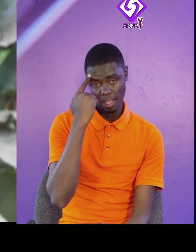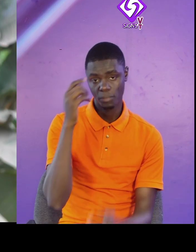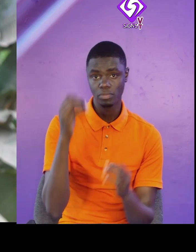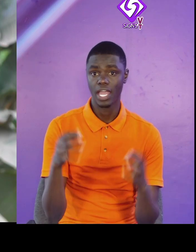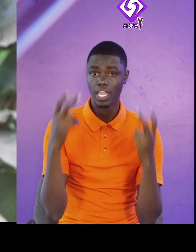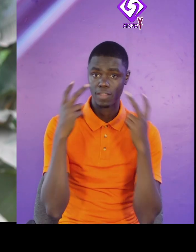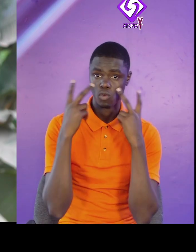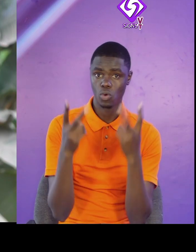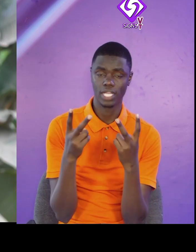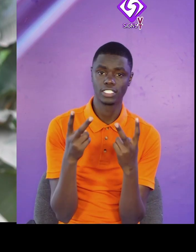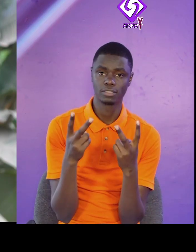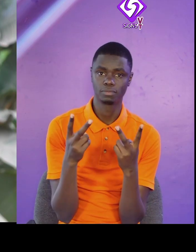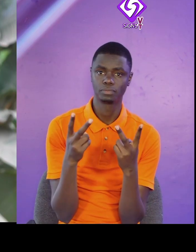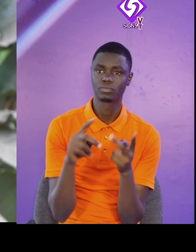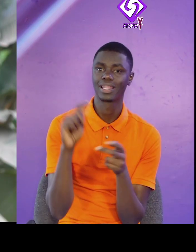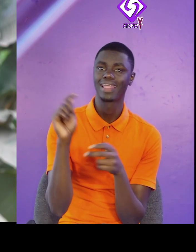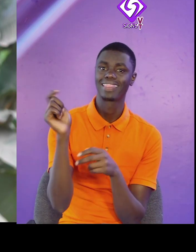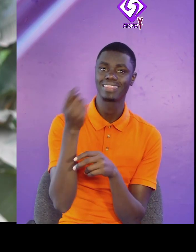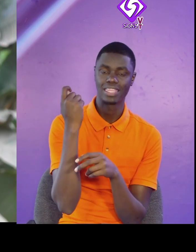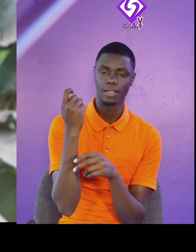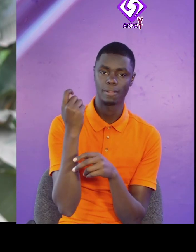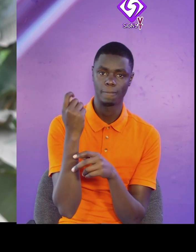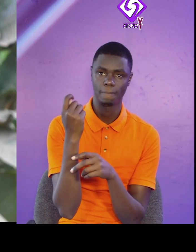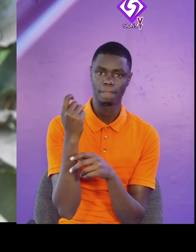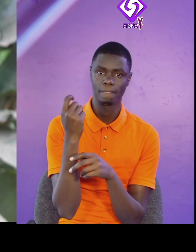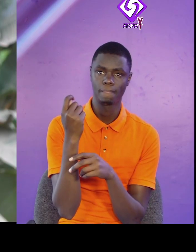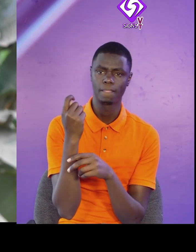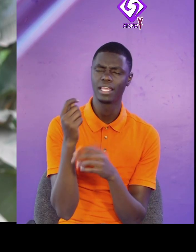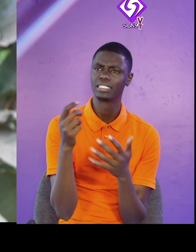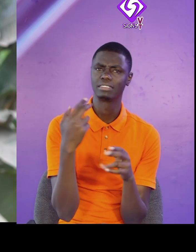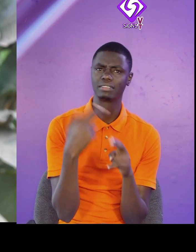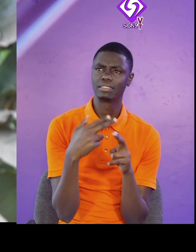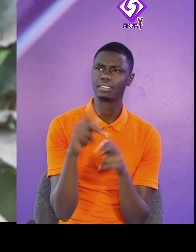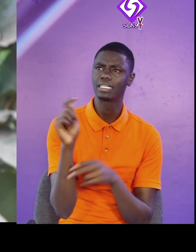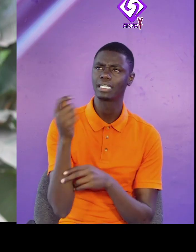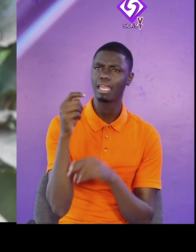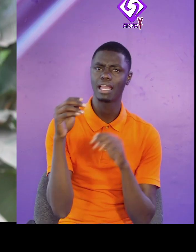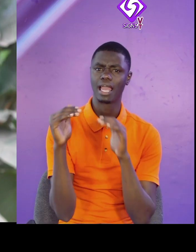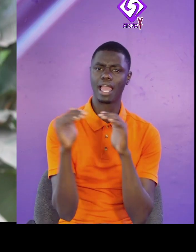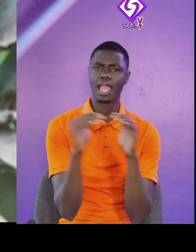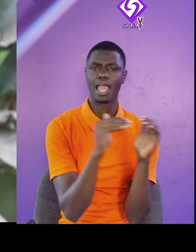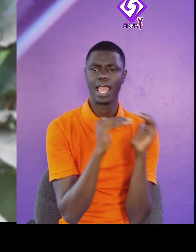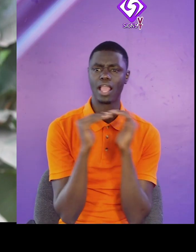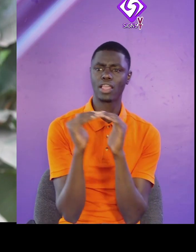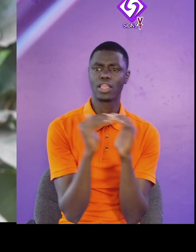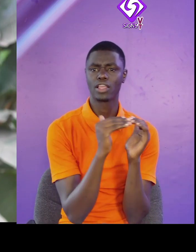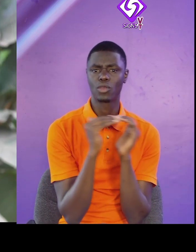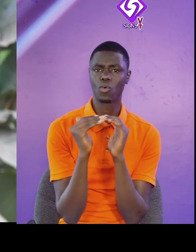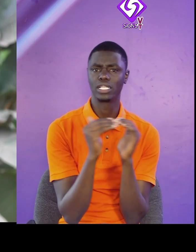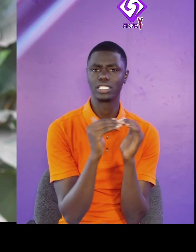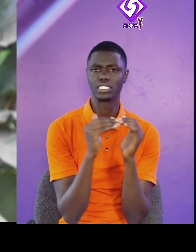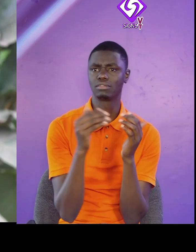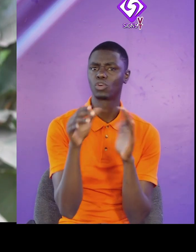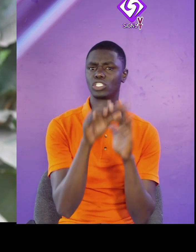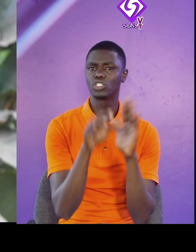the Kenya, it's called the Kenya Equality, it's the Constitution,